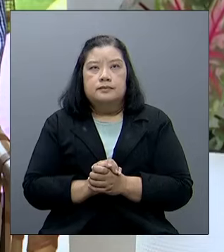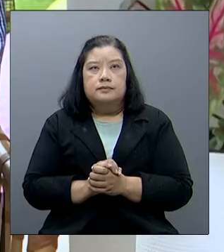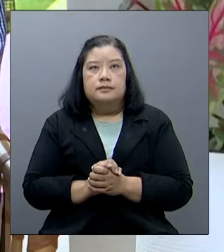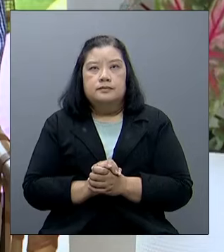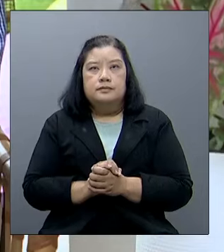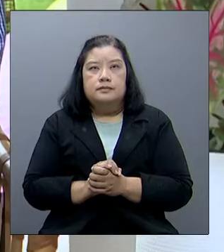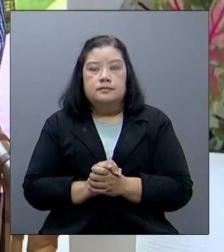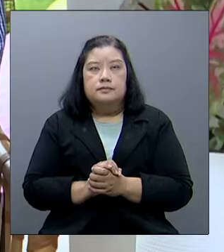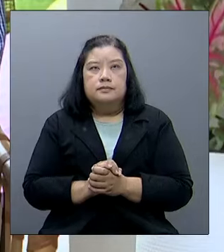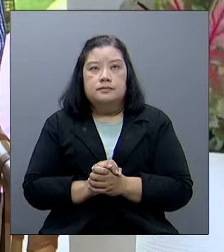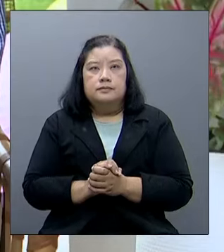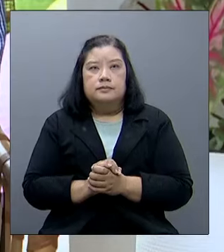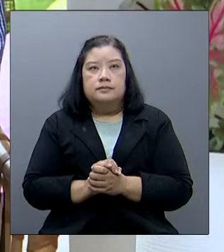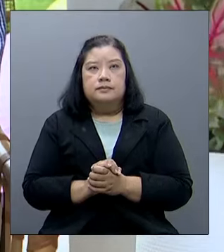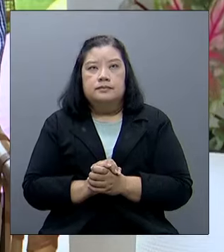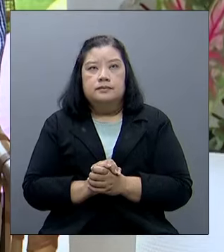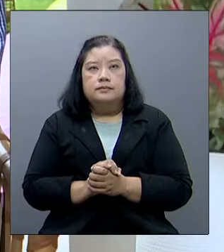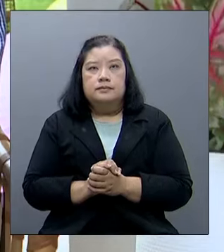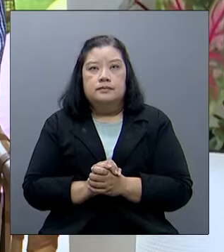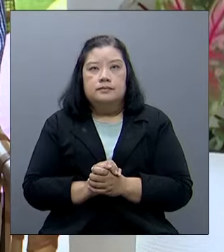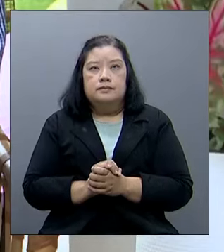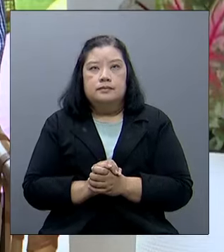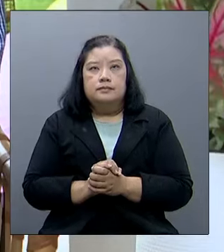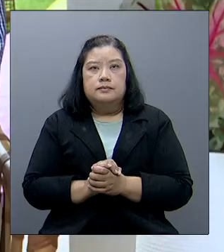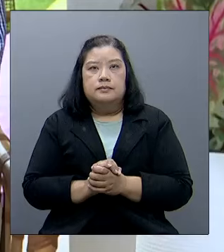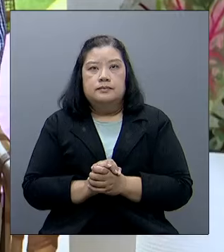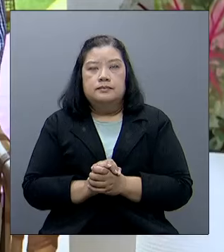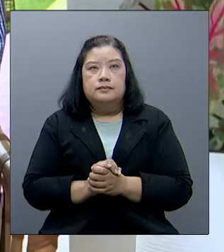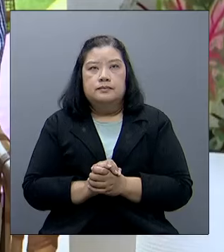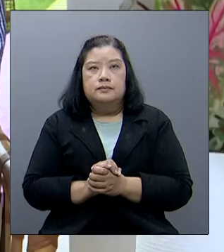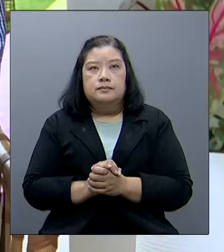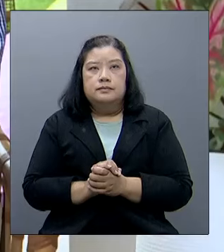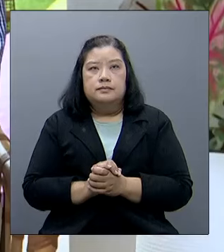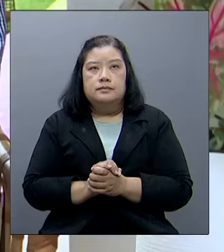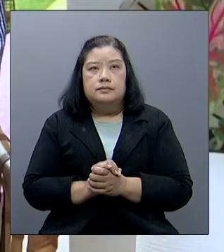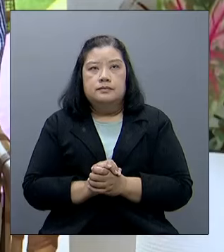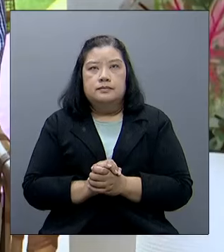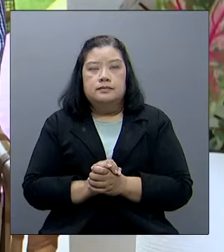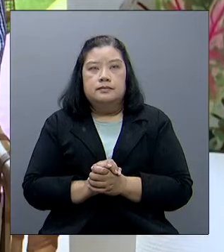be able to work in the future in the hotel. And they should have the,